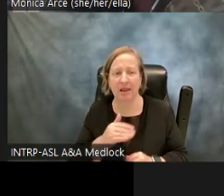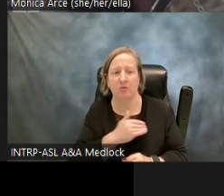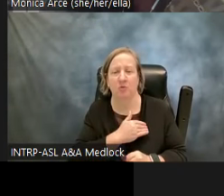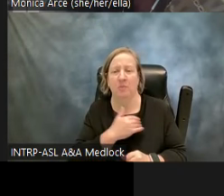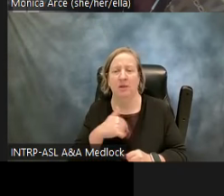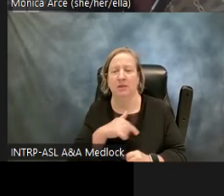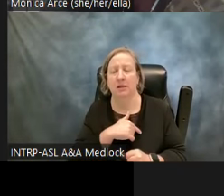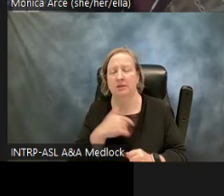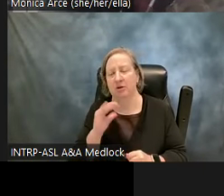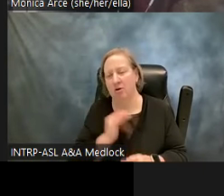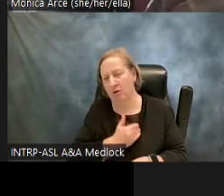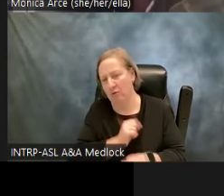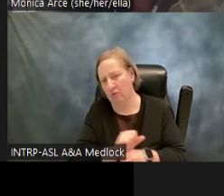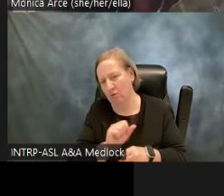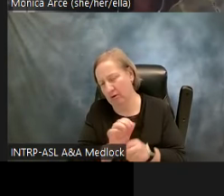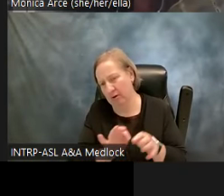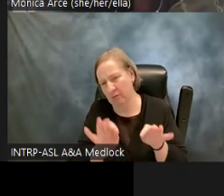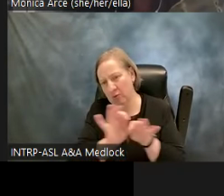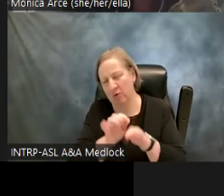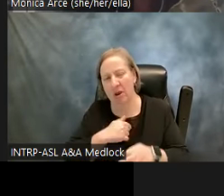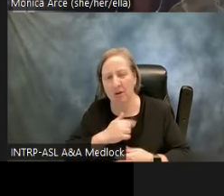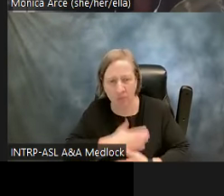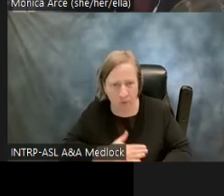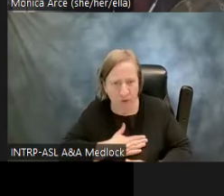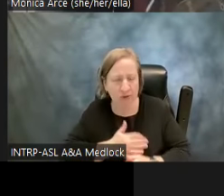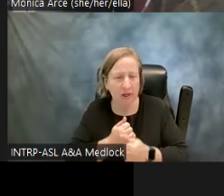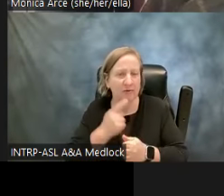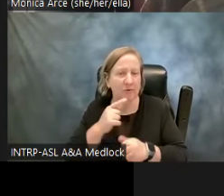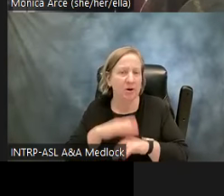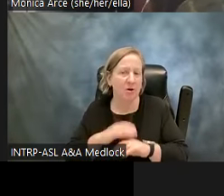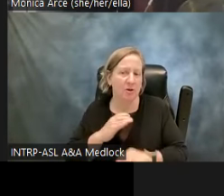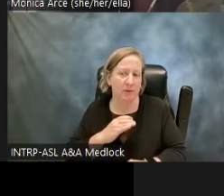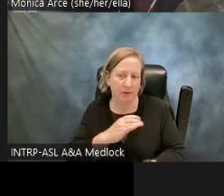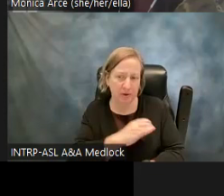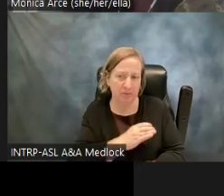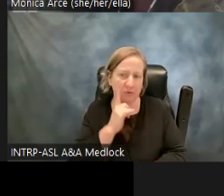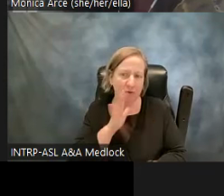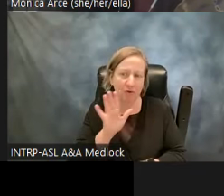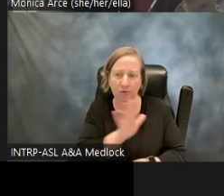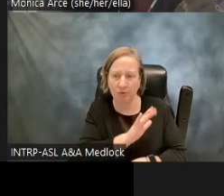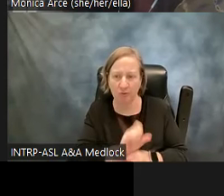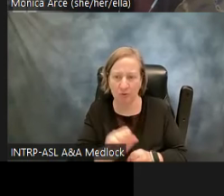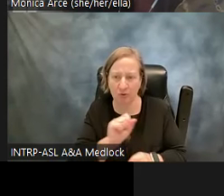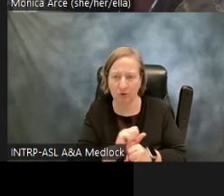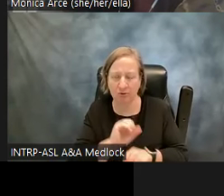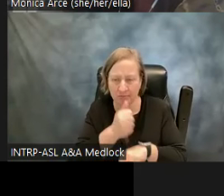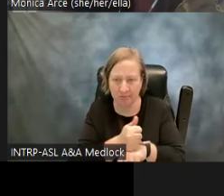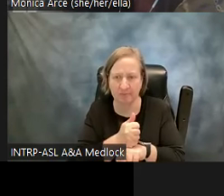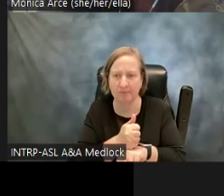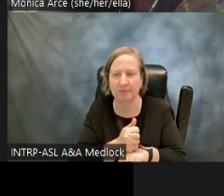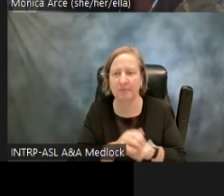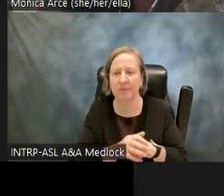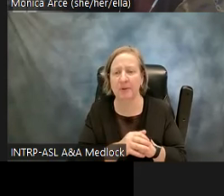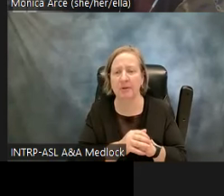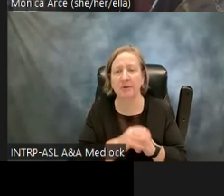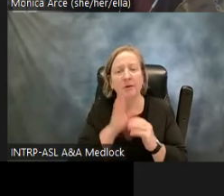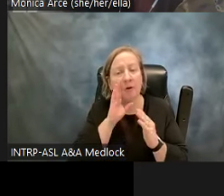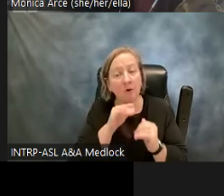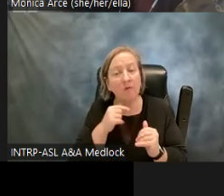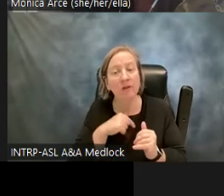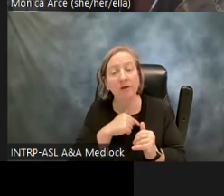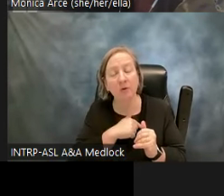our work is. And I really appreciate everybody on this commission for the work that's being put together. And hopefully we're